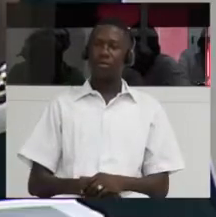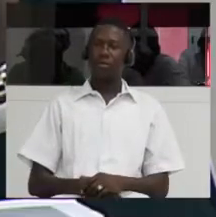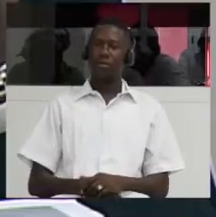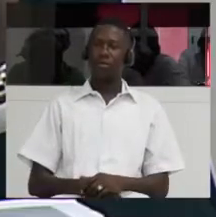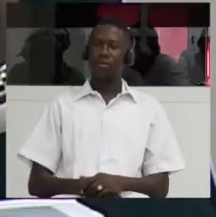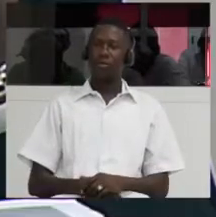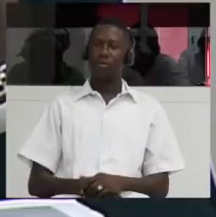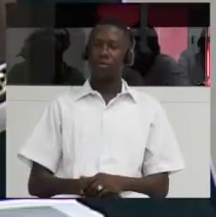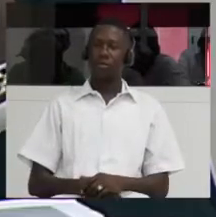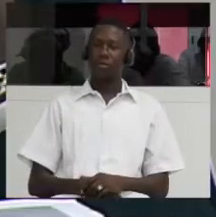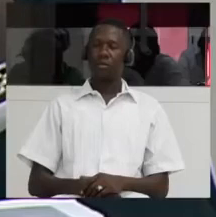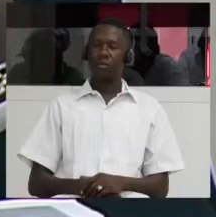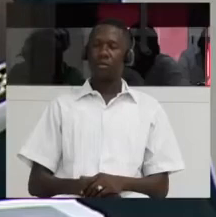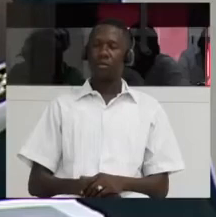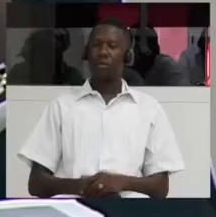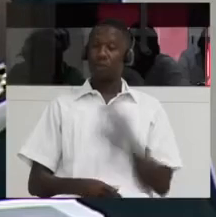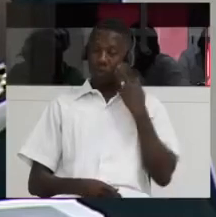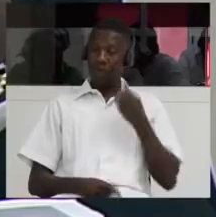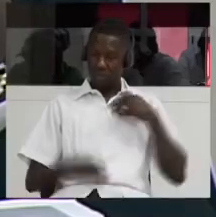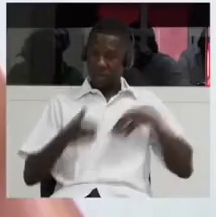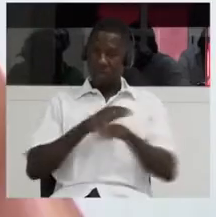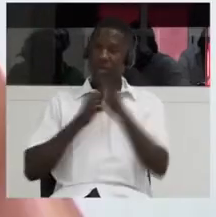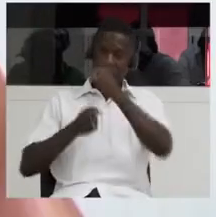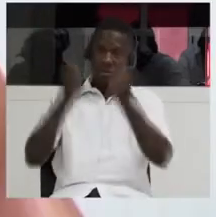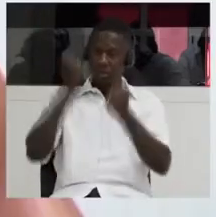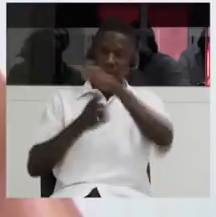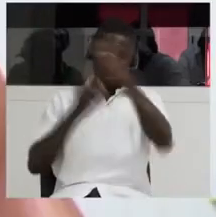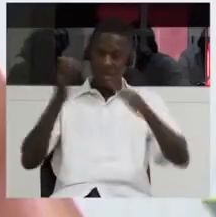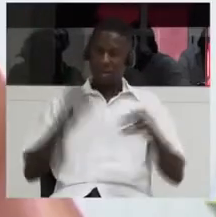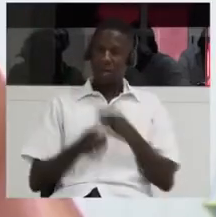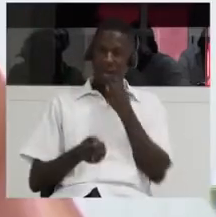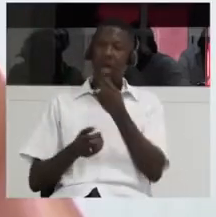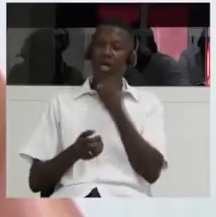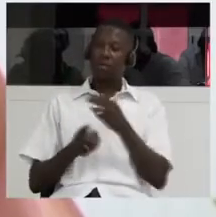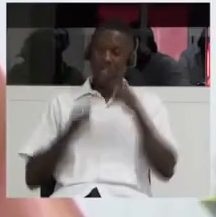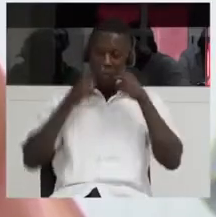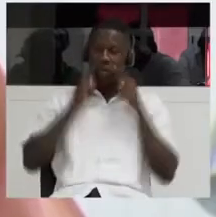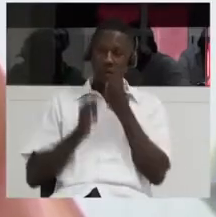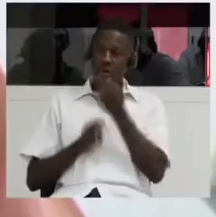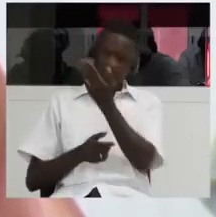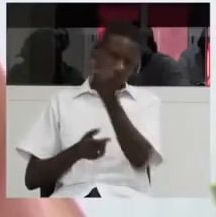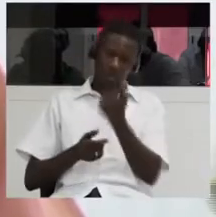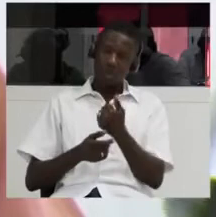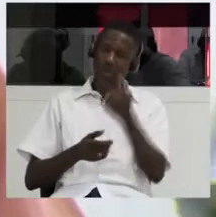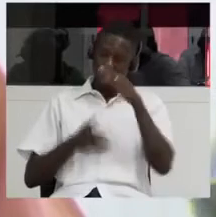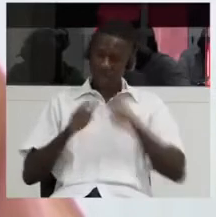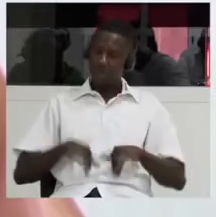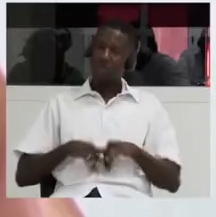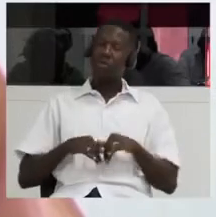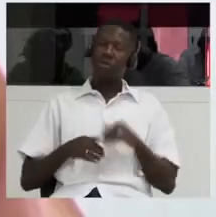when I boarded the truck and I was asked to come down by Edward Singate, he instructed me